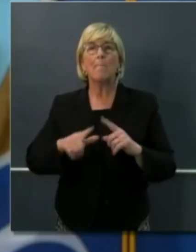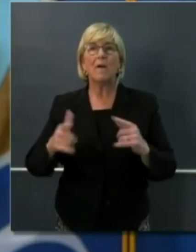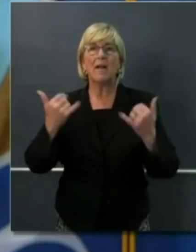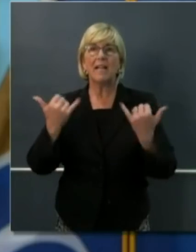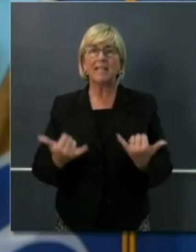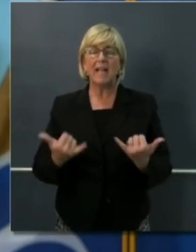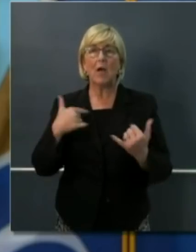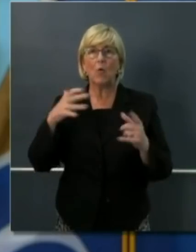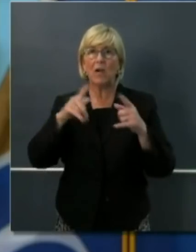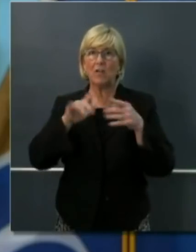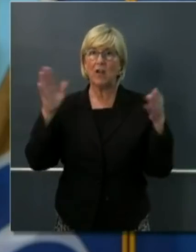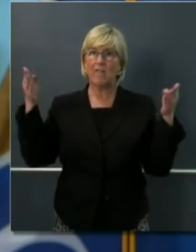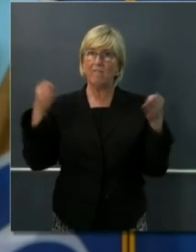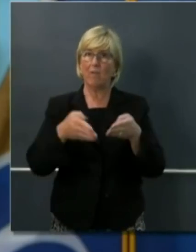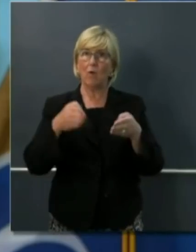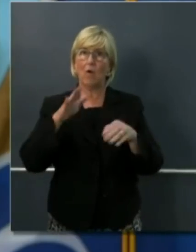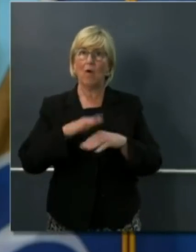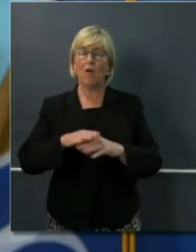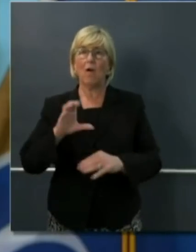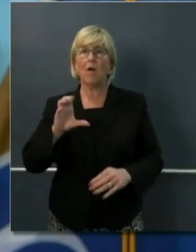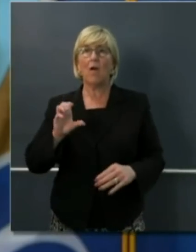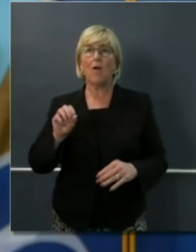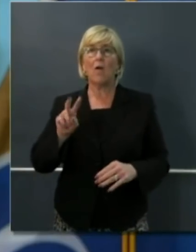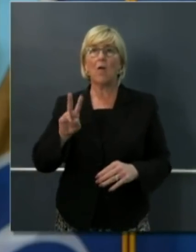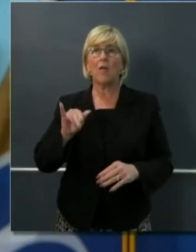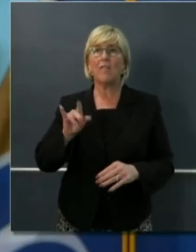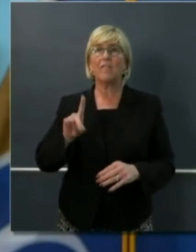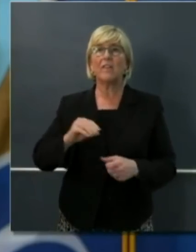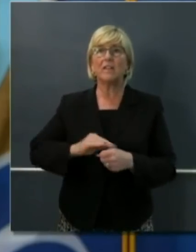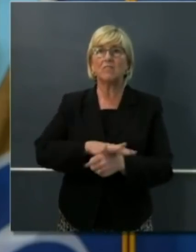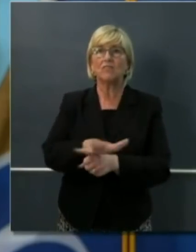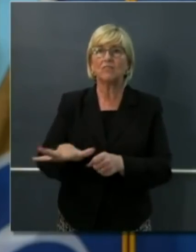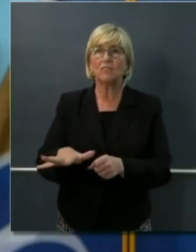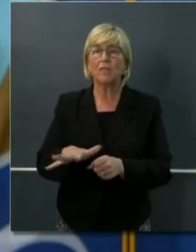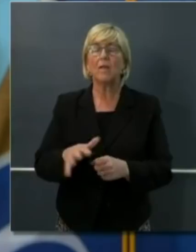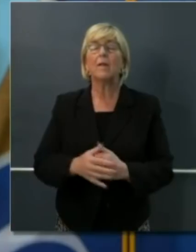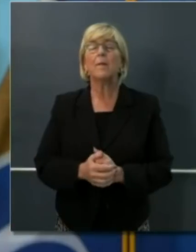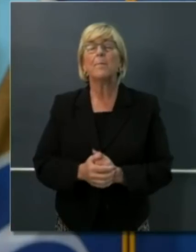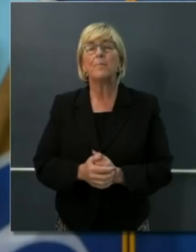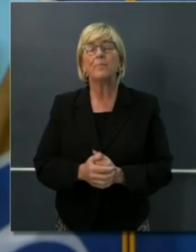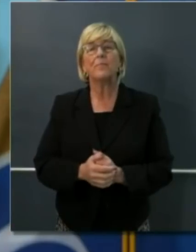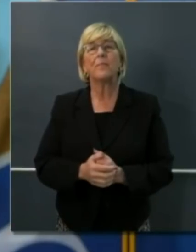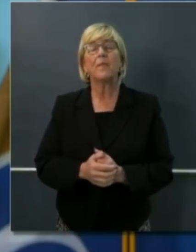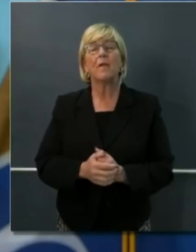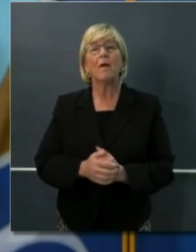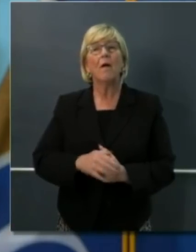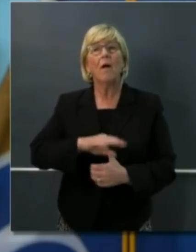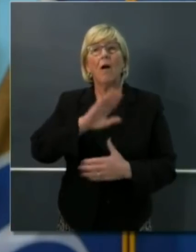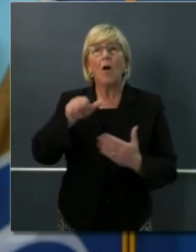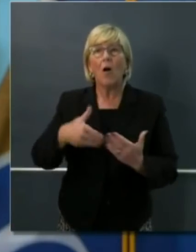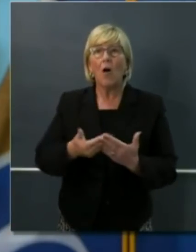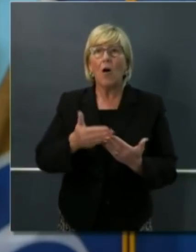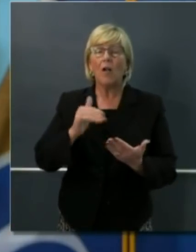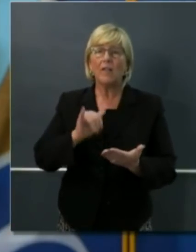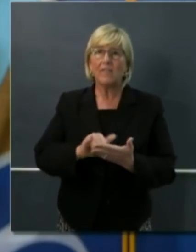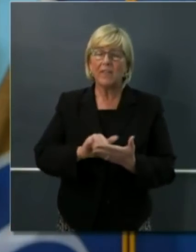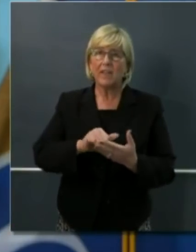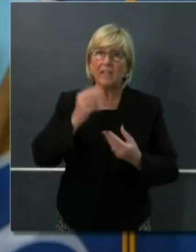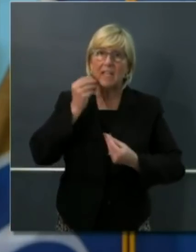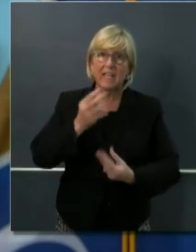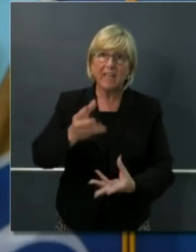scale that we have not seen. But the good news, again, is all of that resource